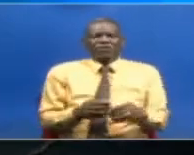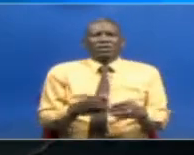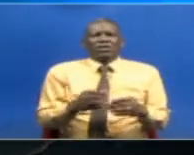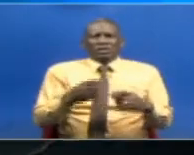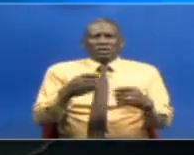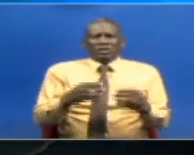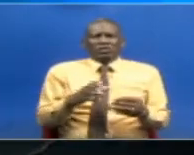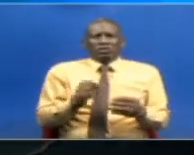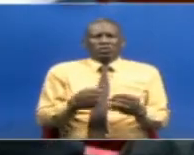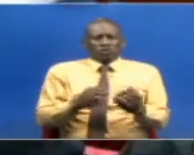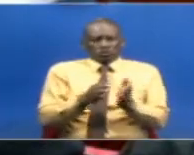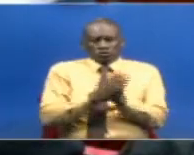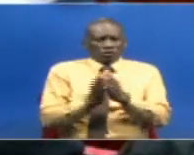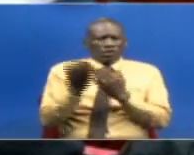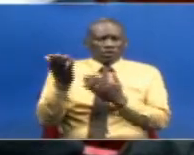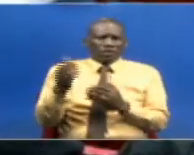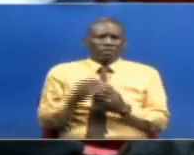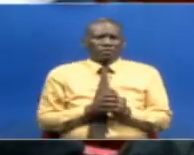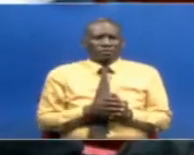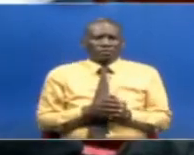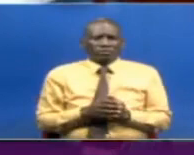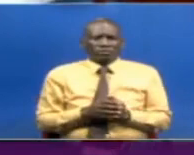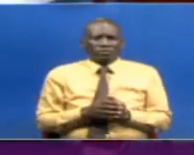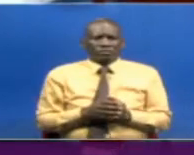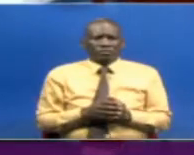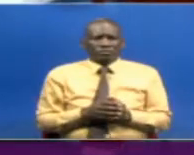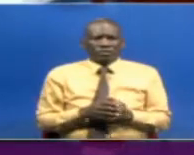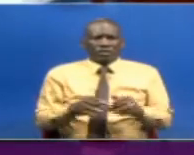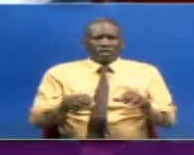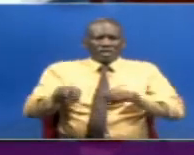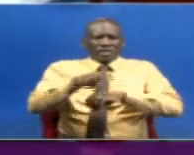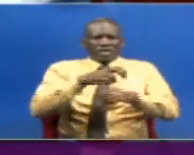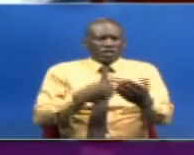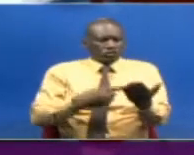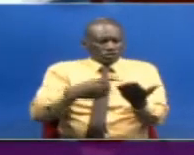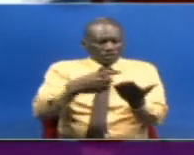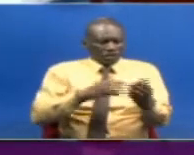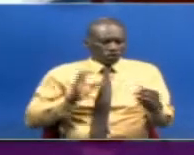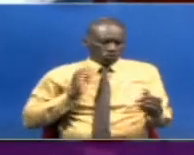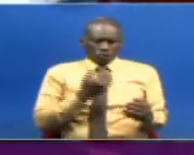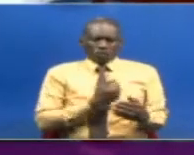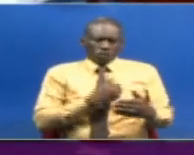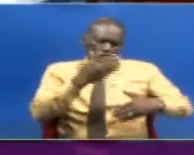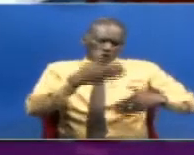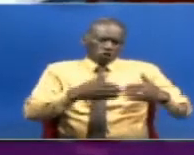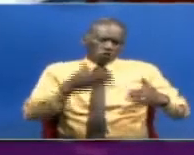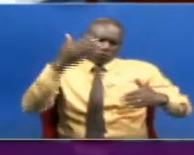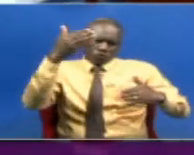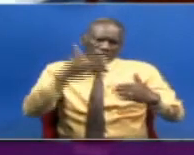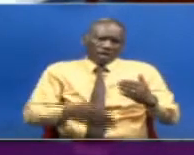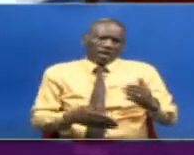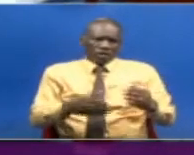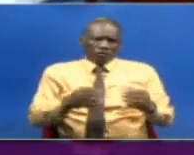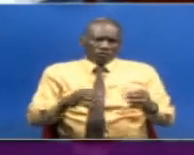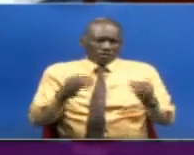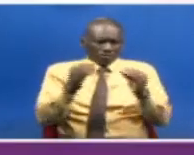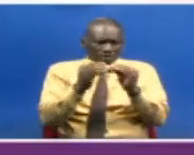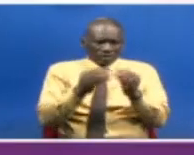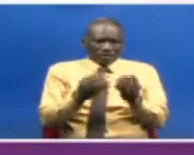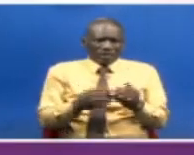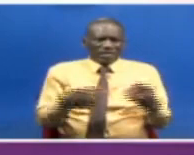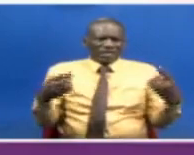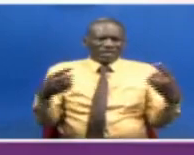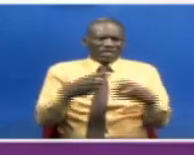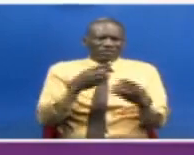more. Critical issues at all. As the National Dialogue Committee nears the tail end of its sittings, several